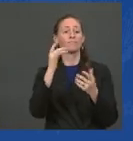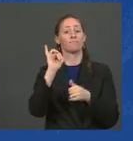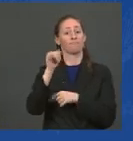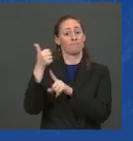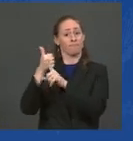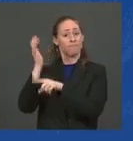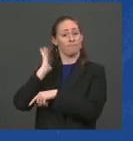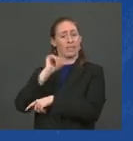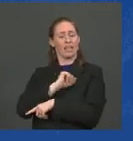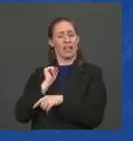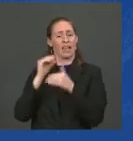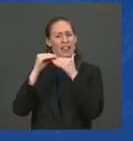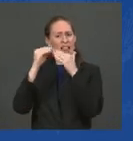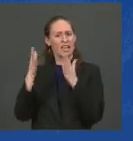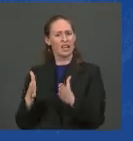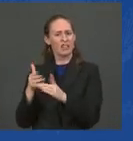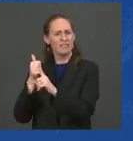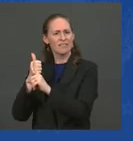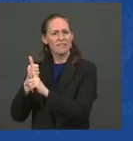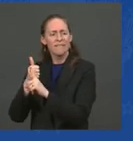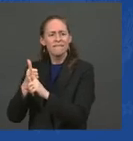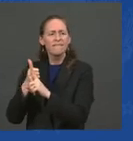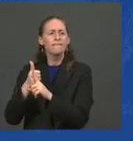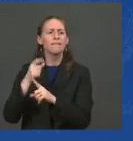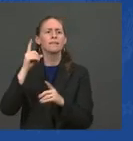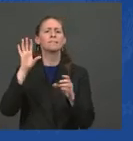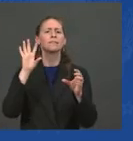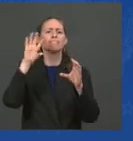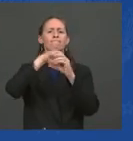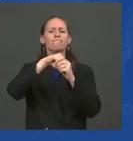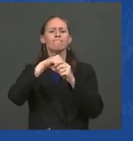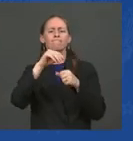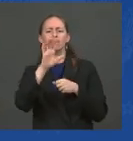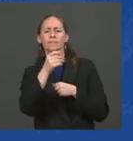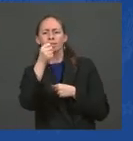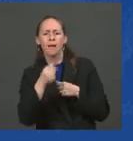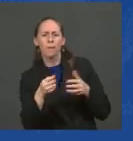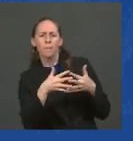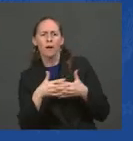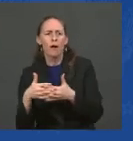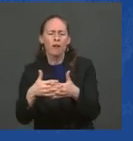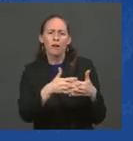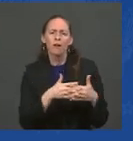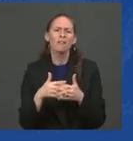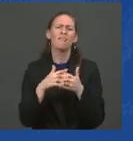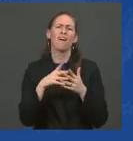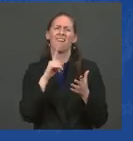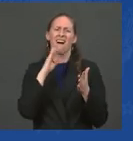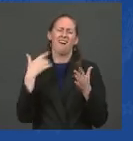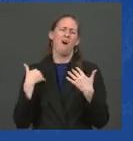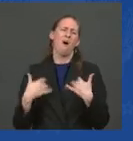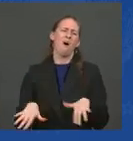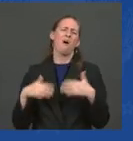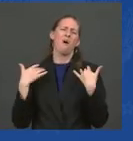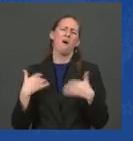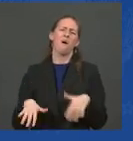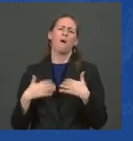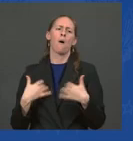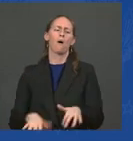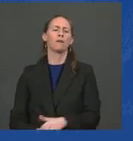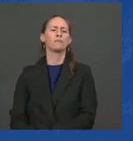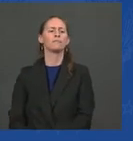leading voice on engagement with Latin America and the Caribbean. And your brother, the ambassador, did a pretty damn good job as